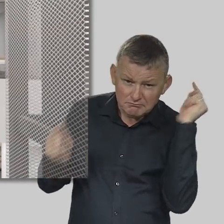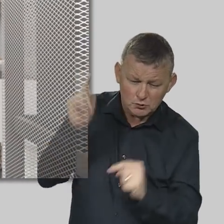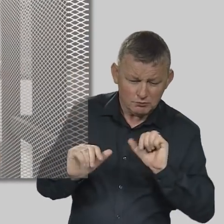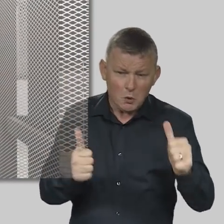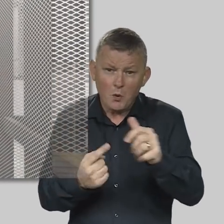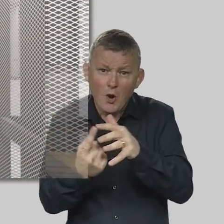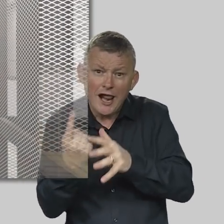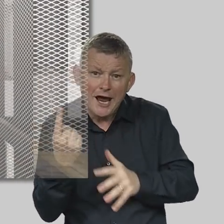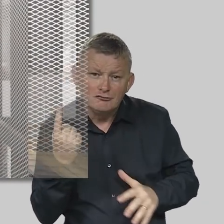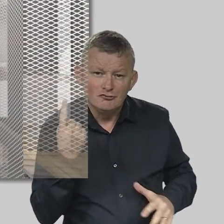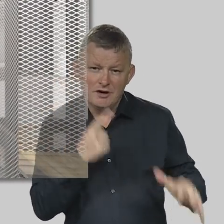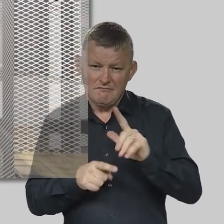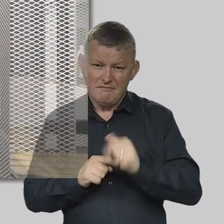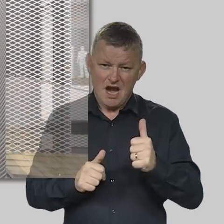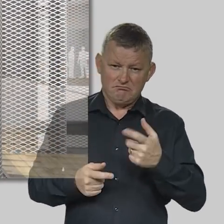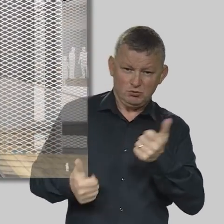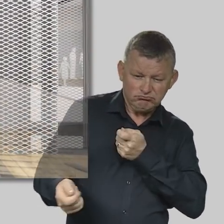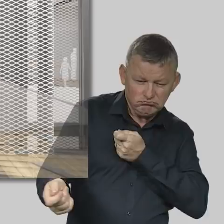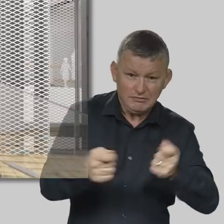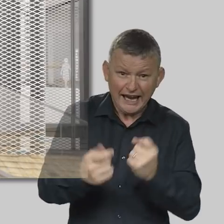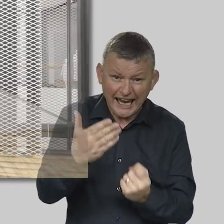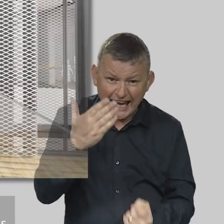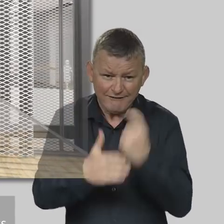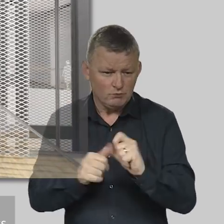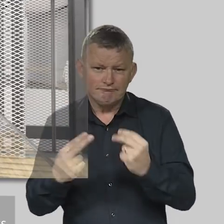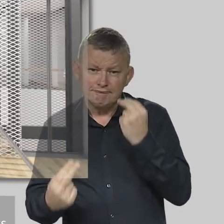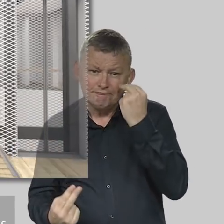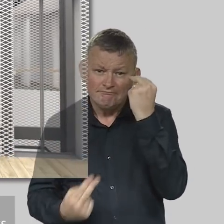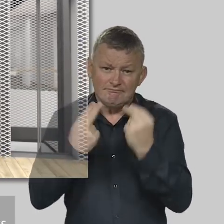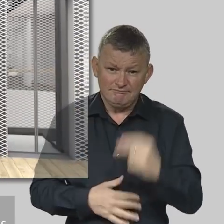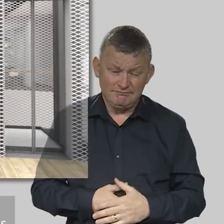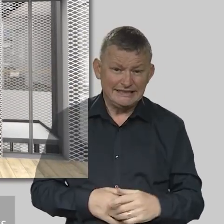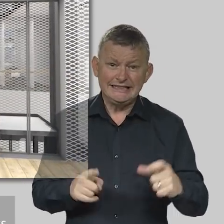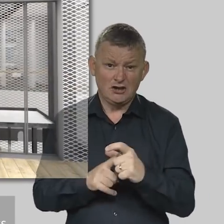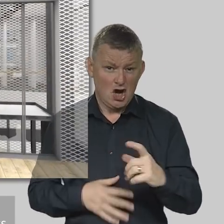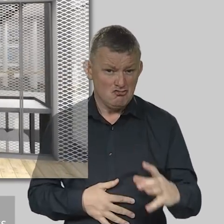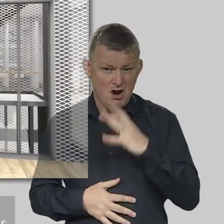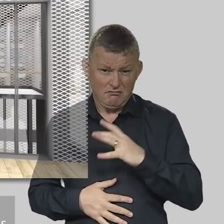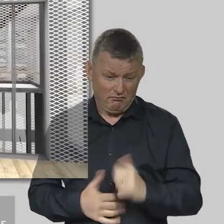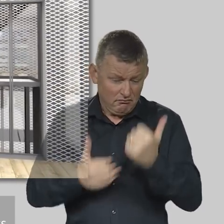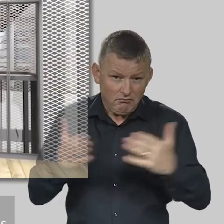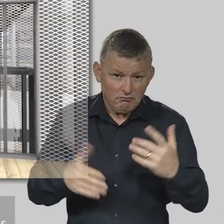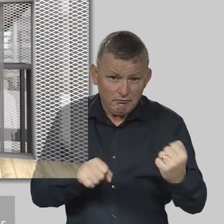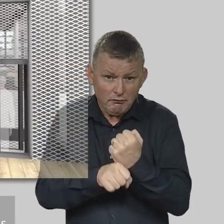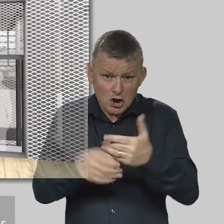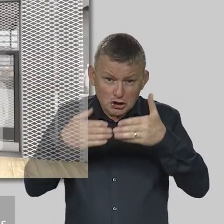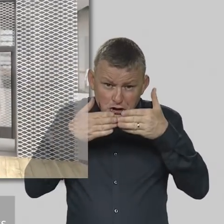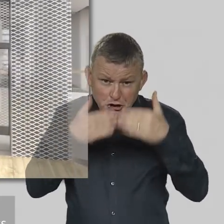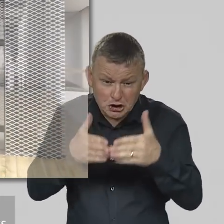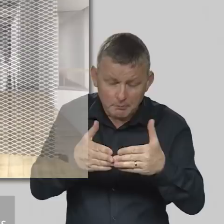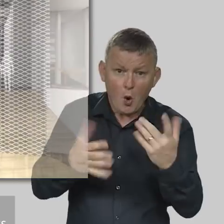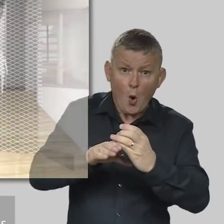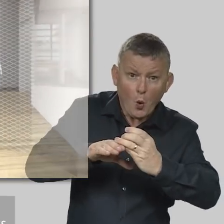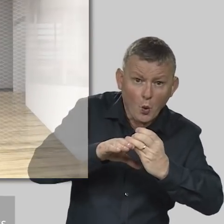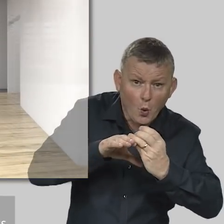as a magnificent location in which to host corporate events and dinners. Dundee is already seeing an increase in cruise ships, coach operators,